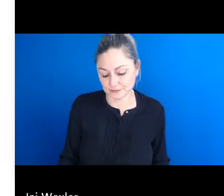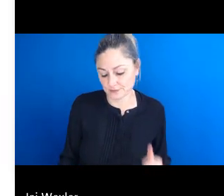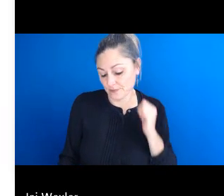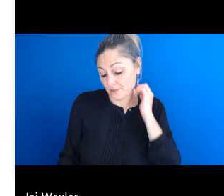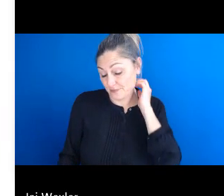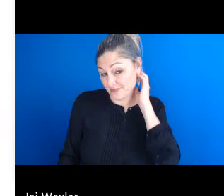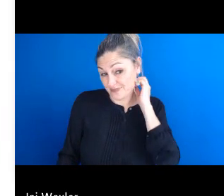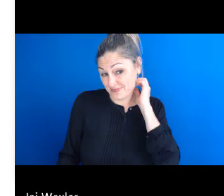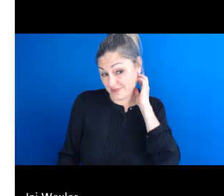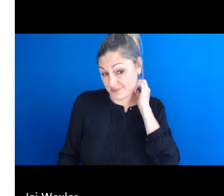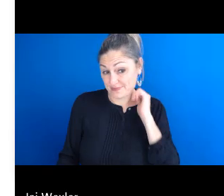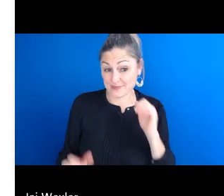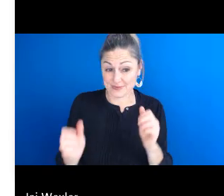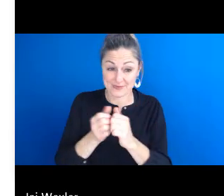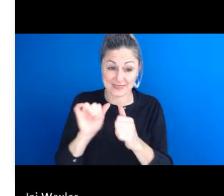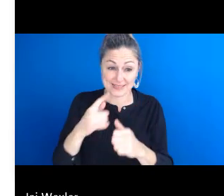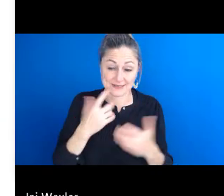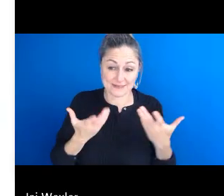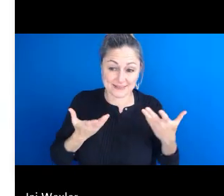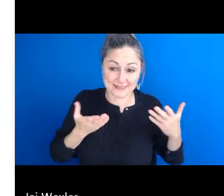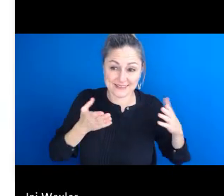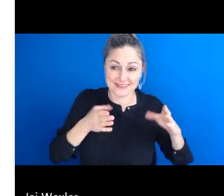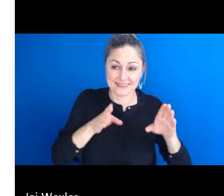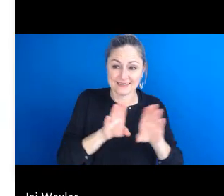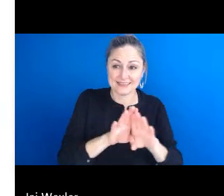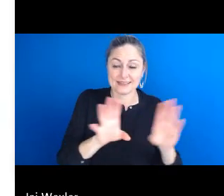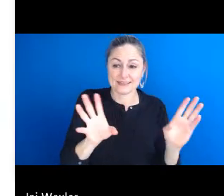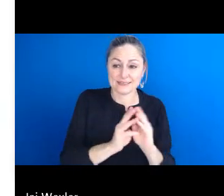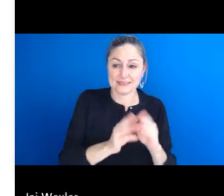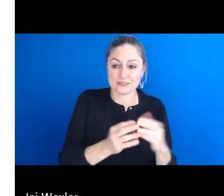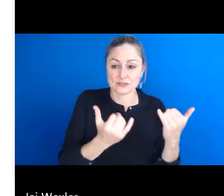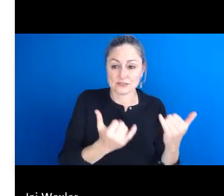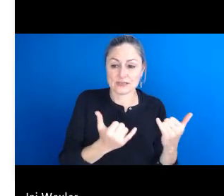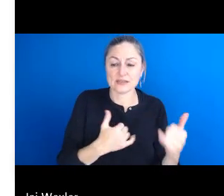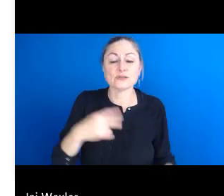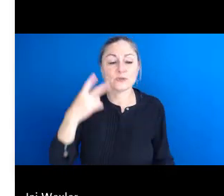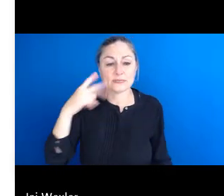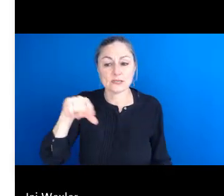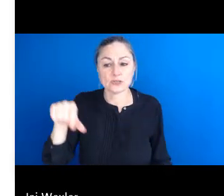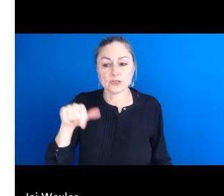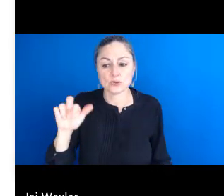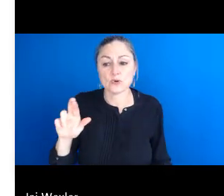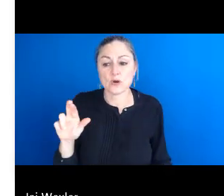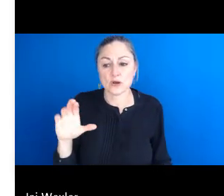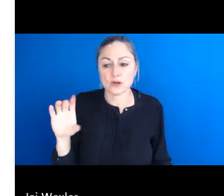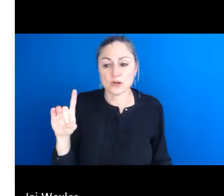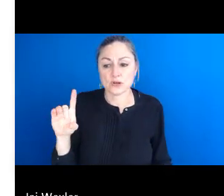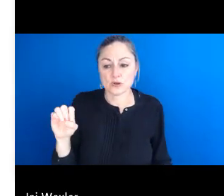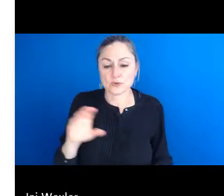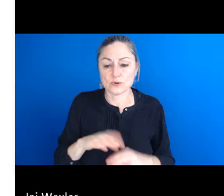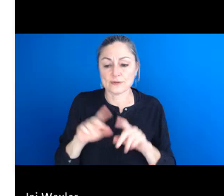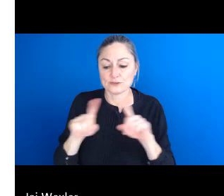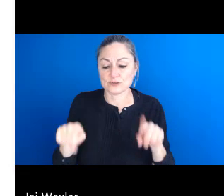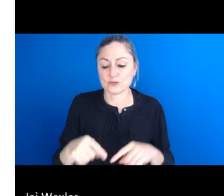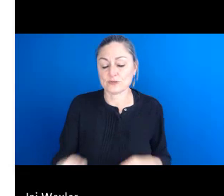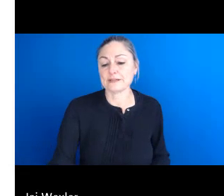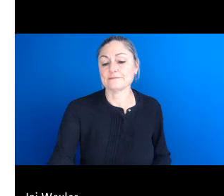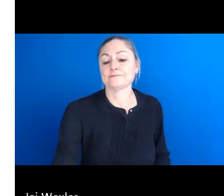But with that, I'm going to close out our session today. You'll see there's a QR code on the screen, and I am also